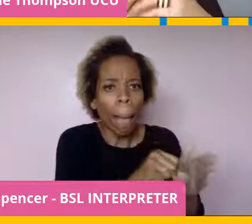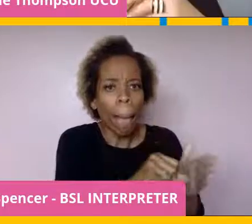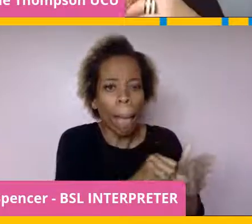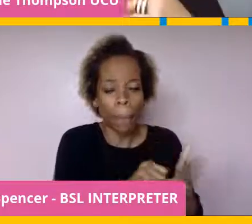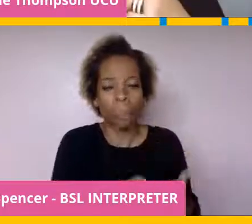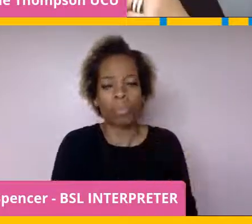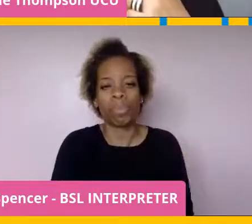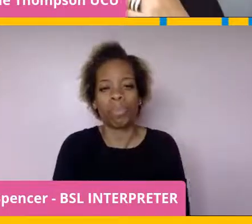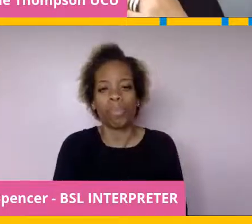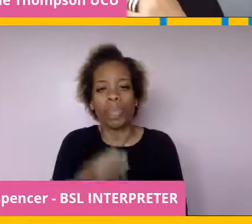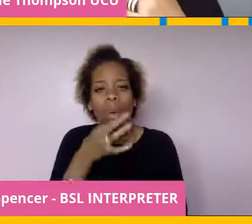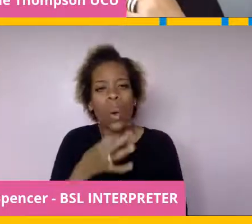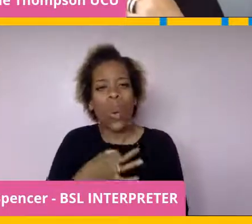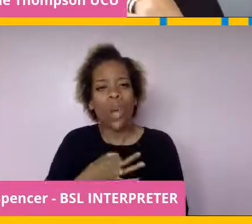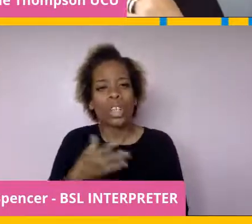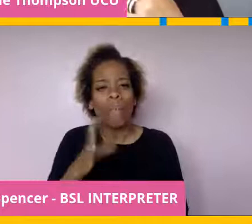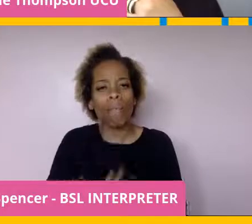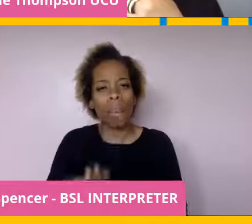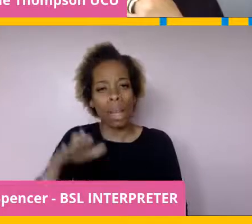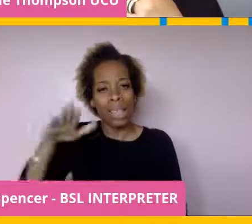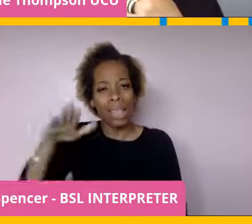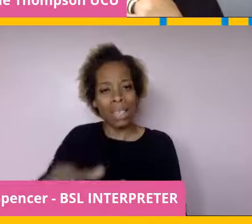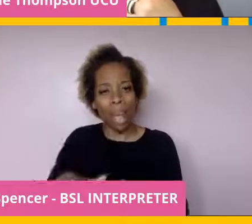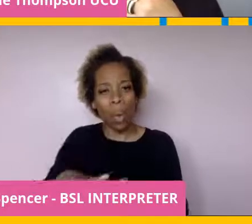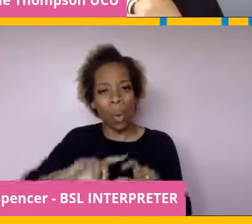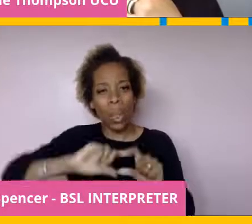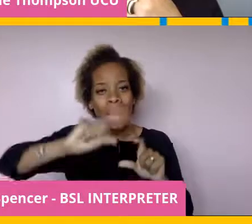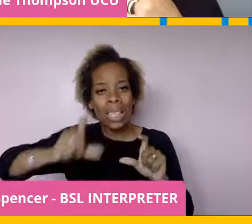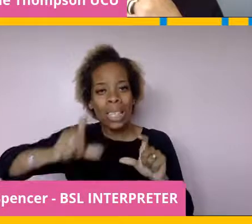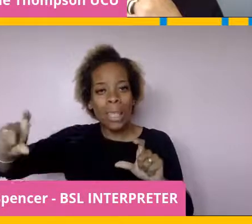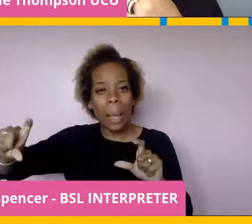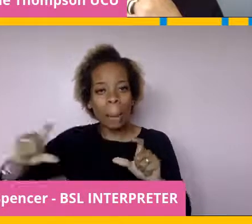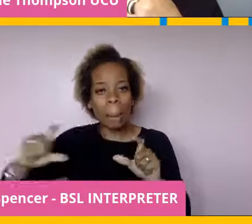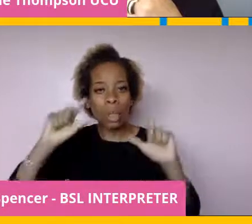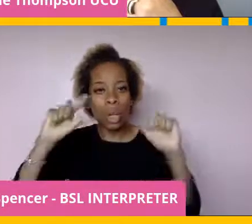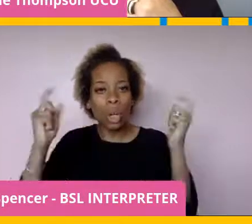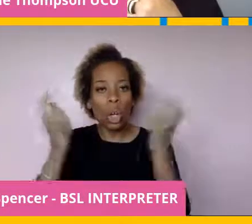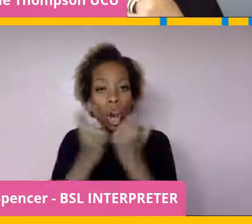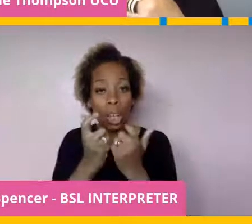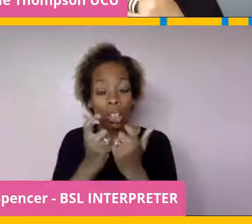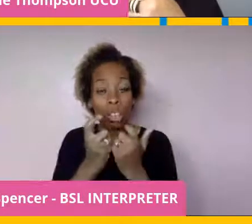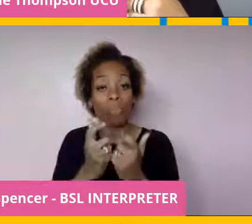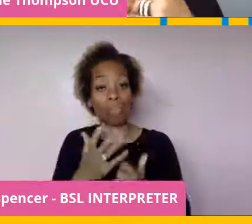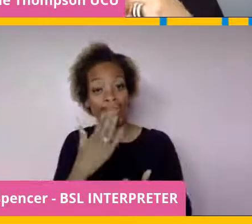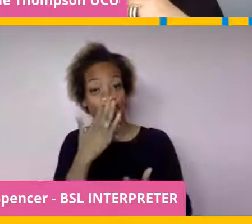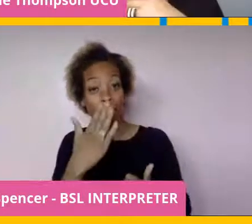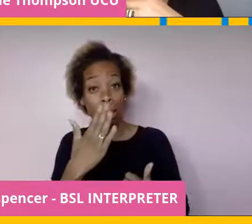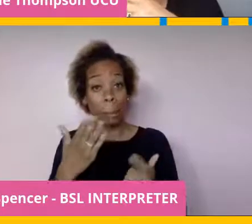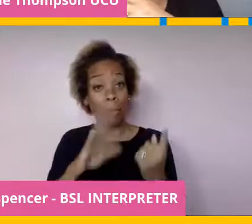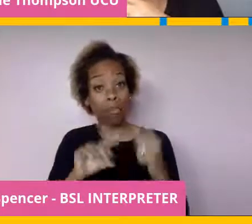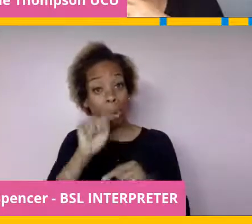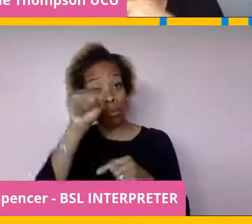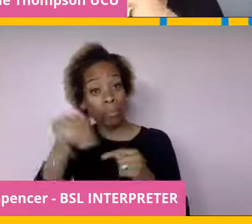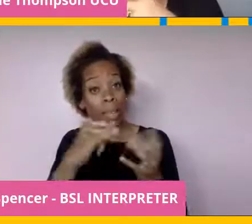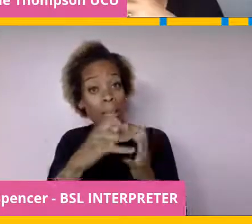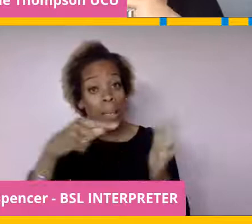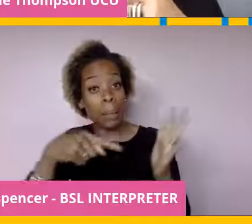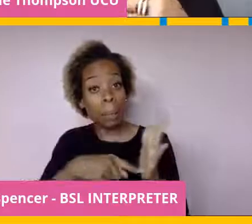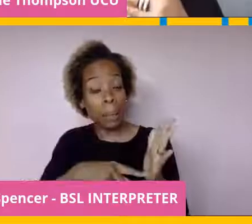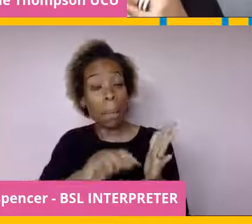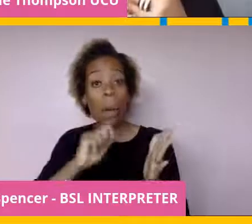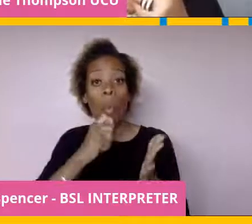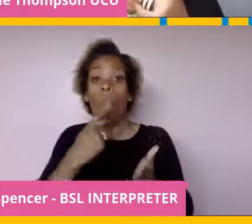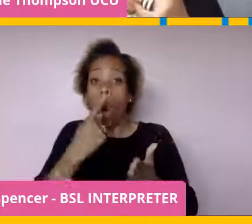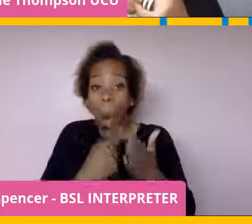face. There's a question here from South Thames College saying that it seems from September, courses